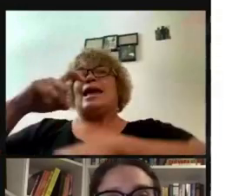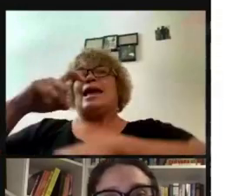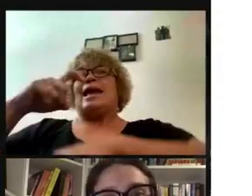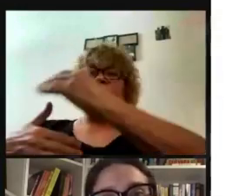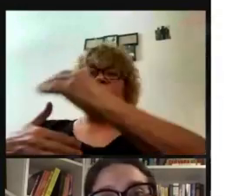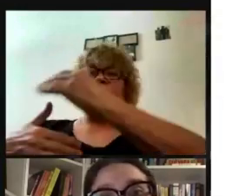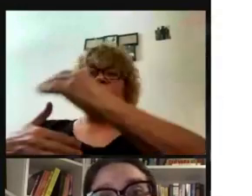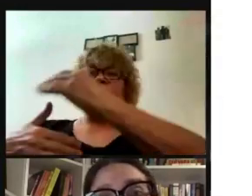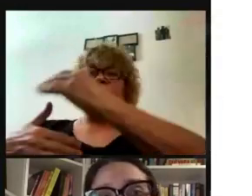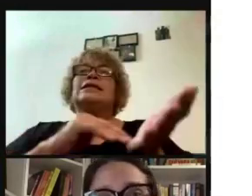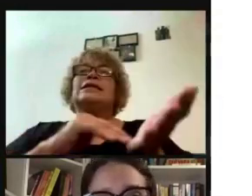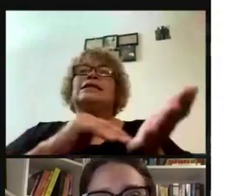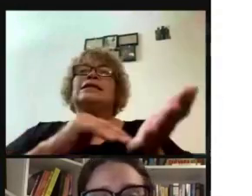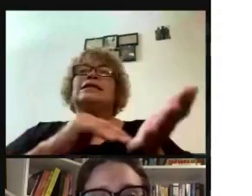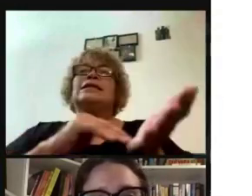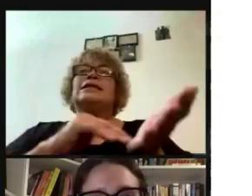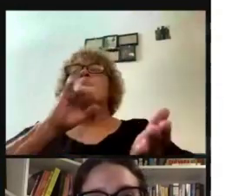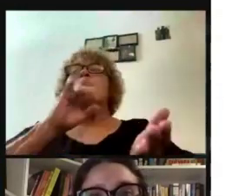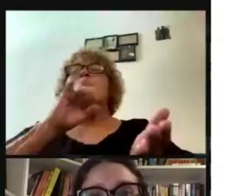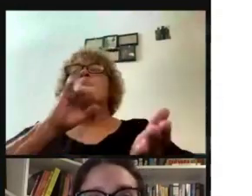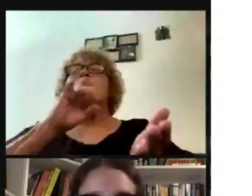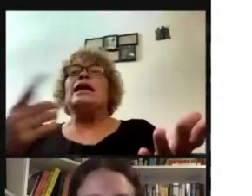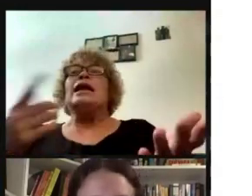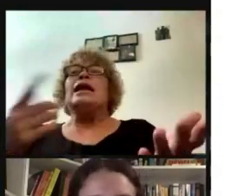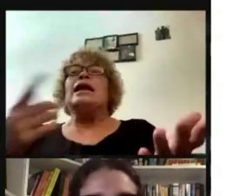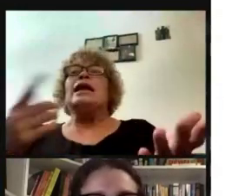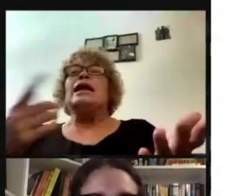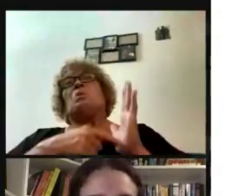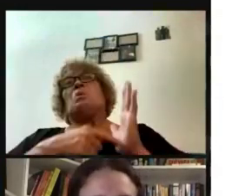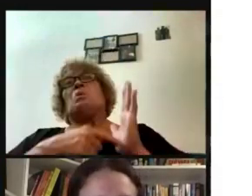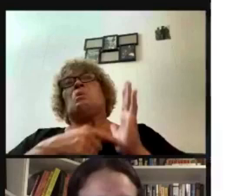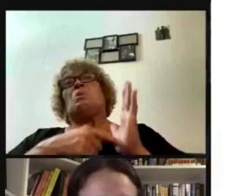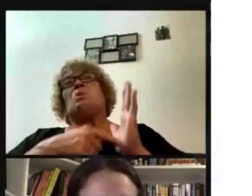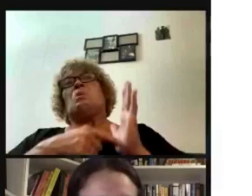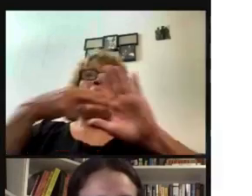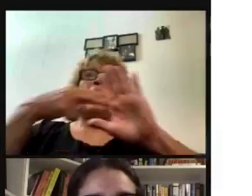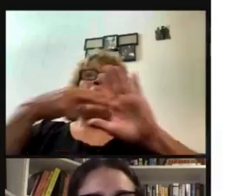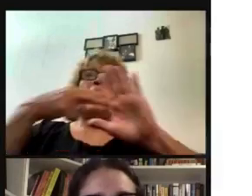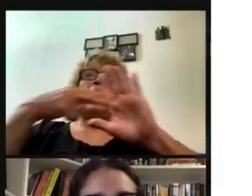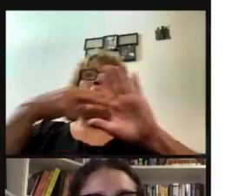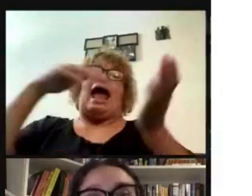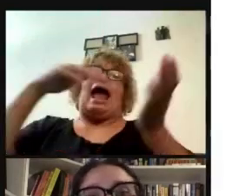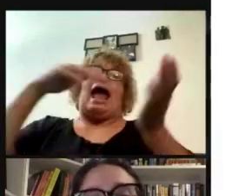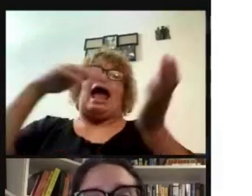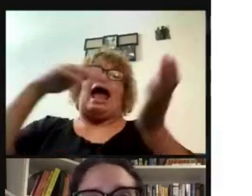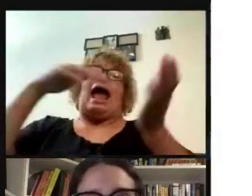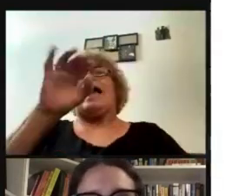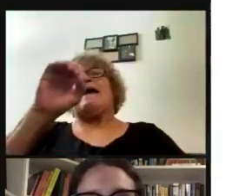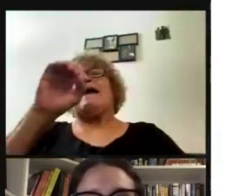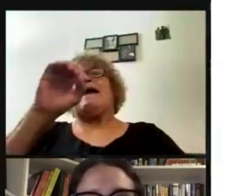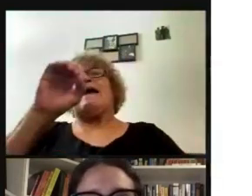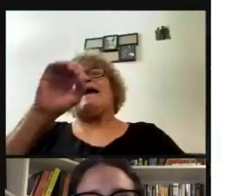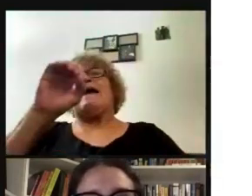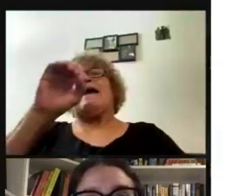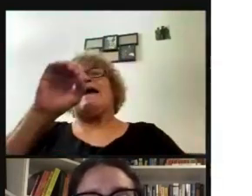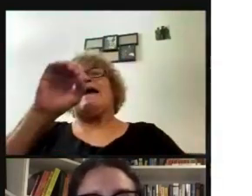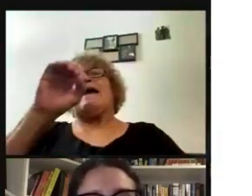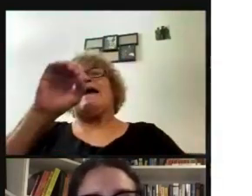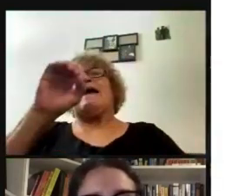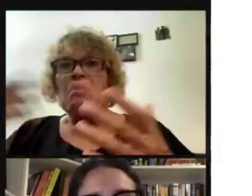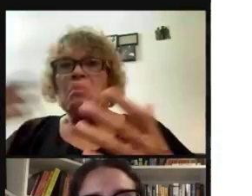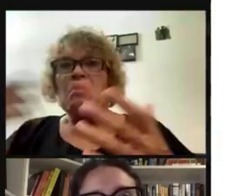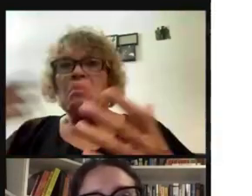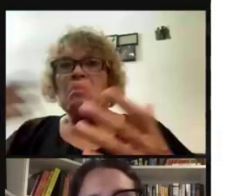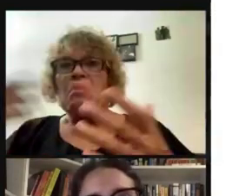clinicians really legitimized these ideas through labels like feeble-mindedness and implemented